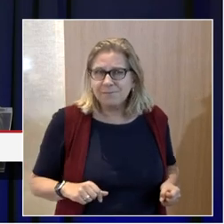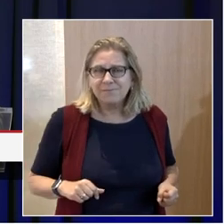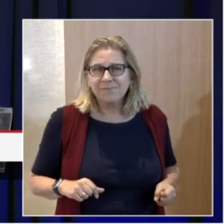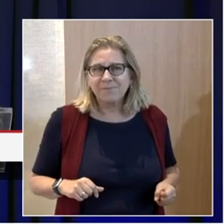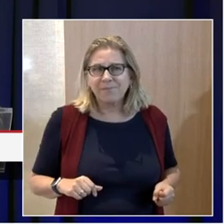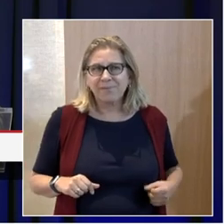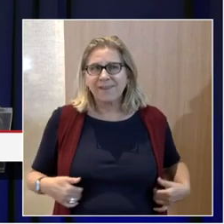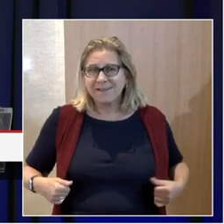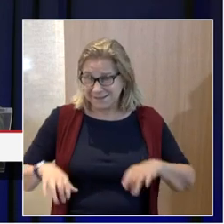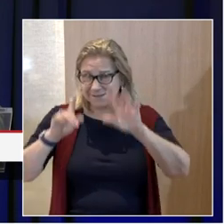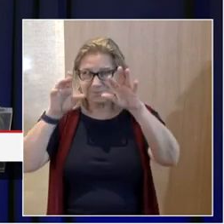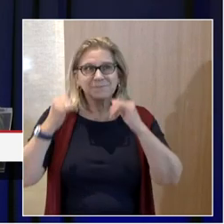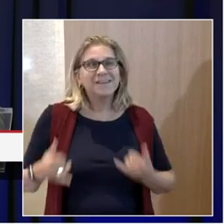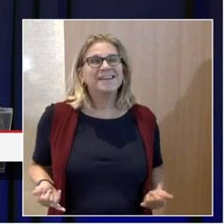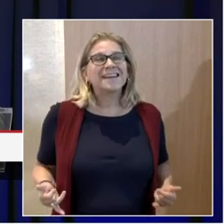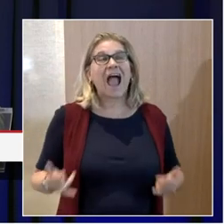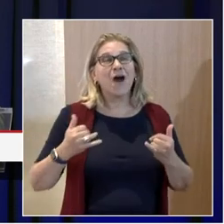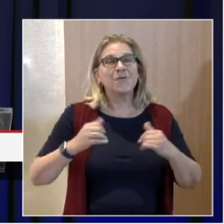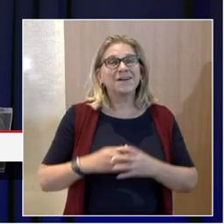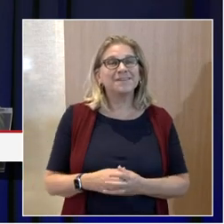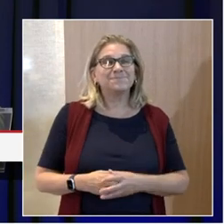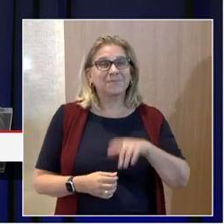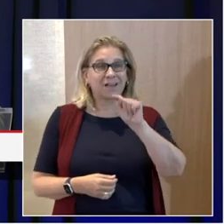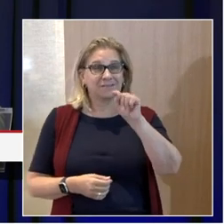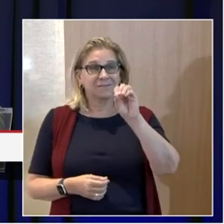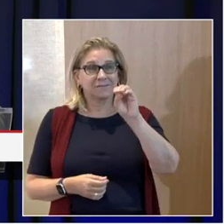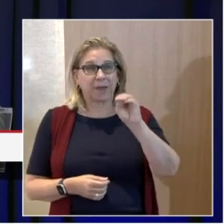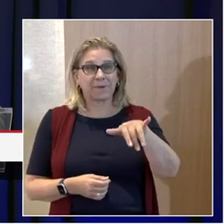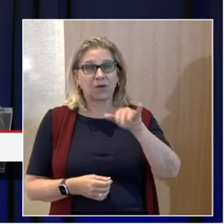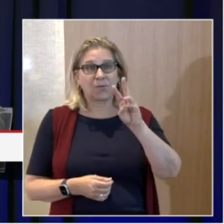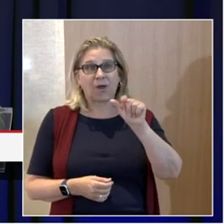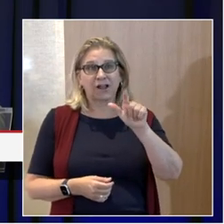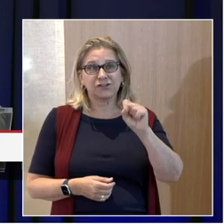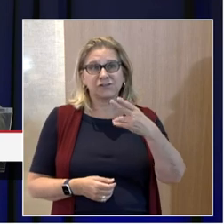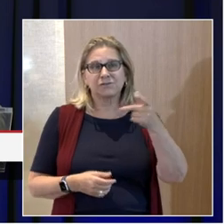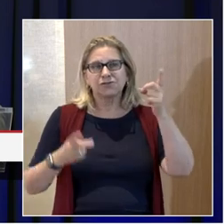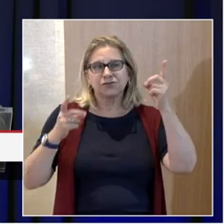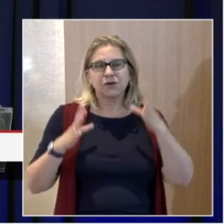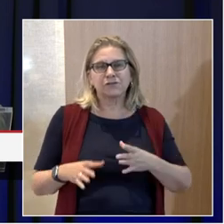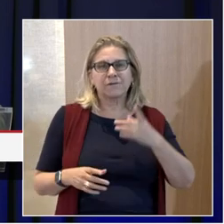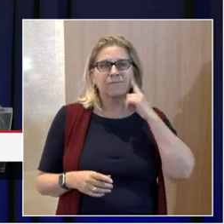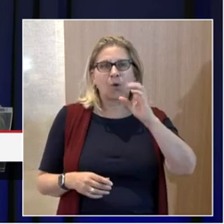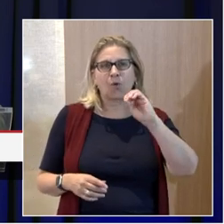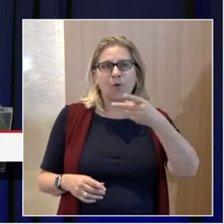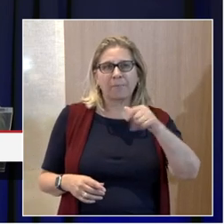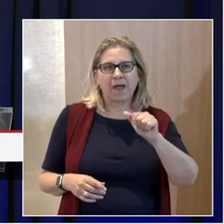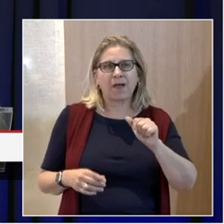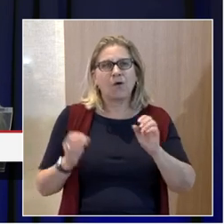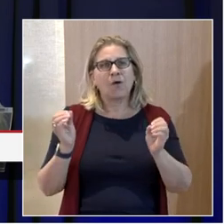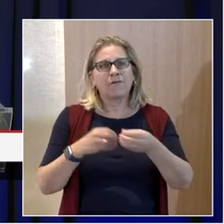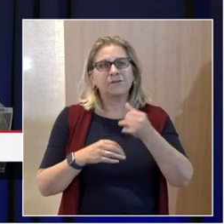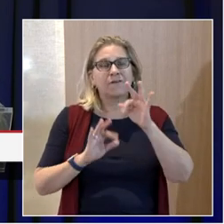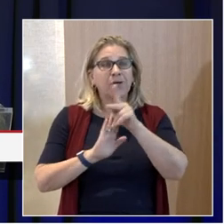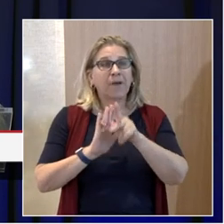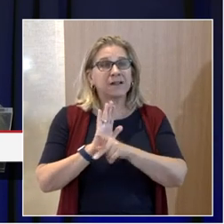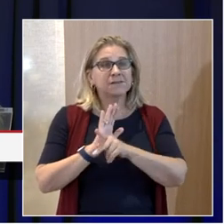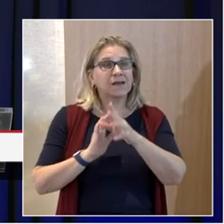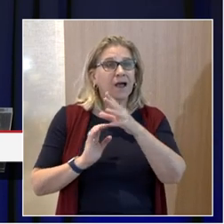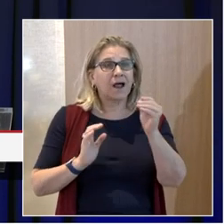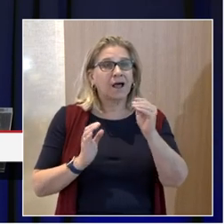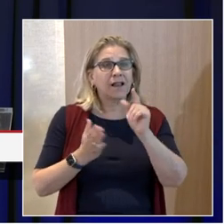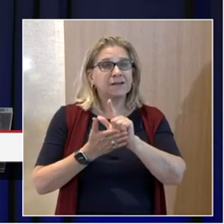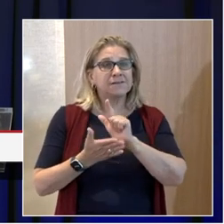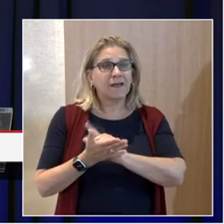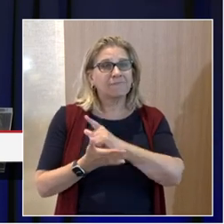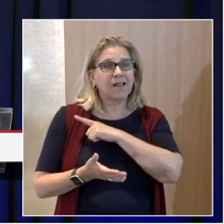And I see Tommy Wells, our director for OPLA, for the mayor, for the Office of Policy and Legislative Affairs, and